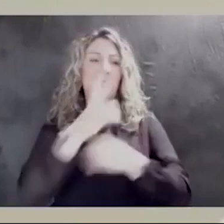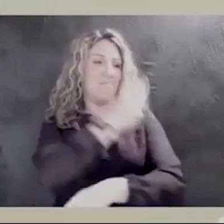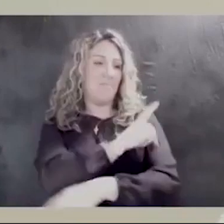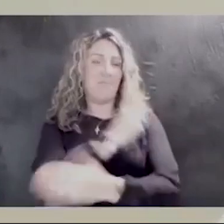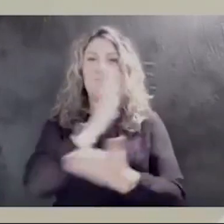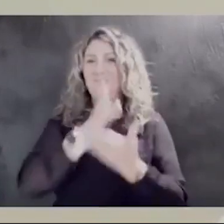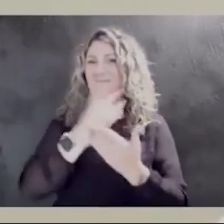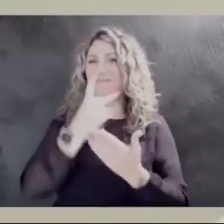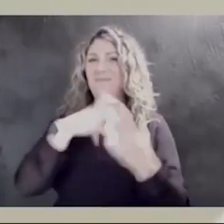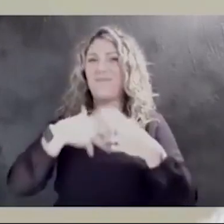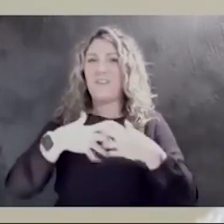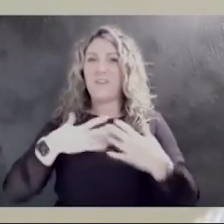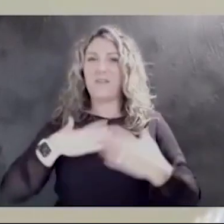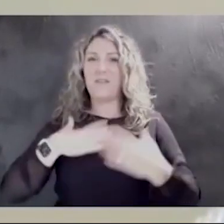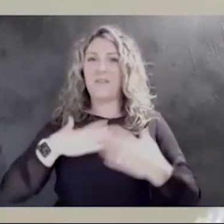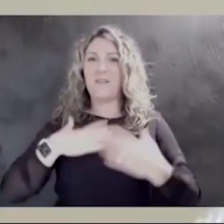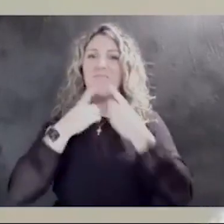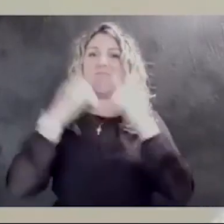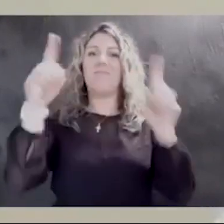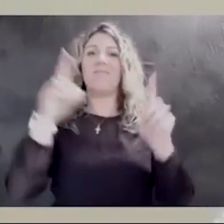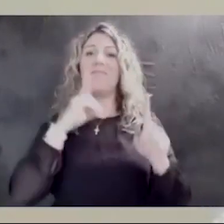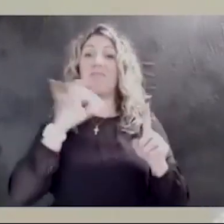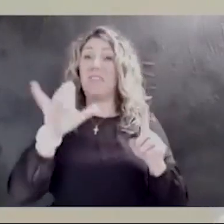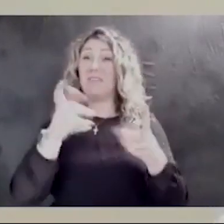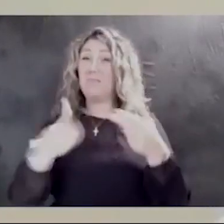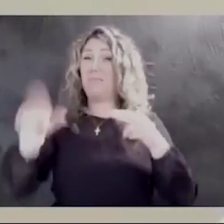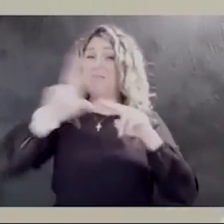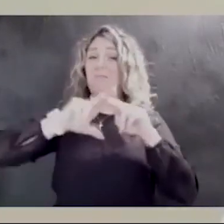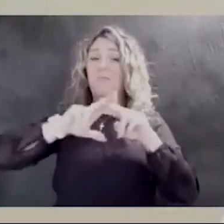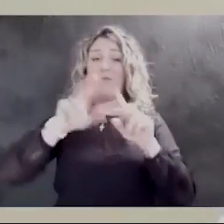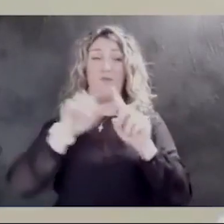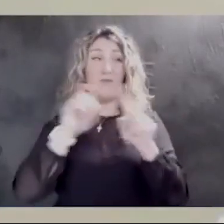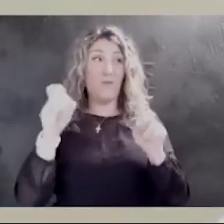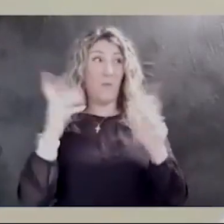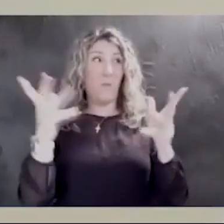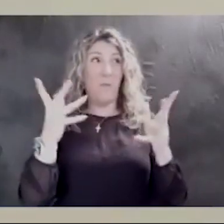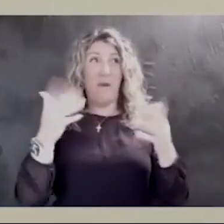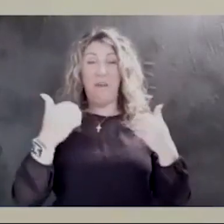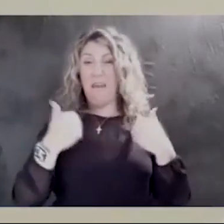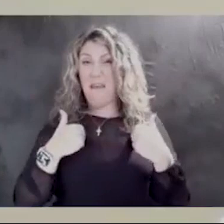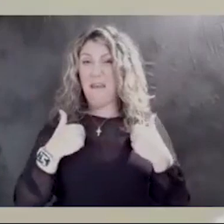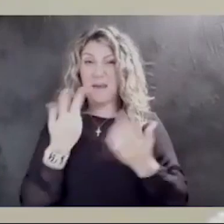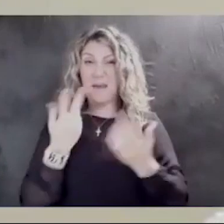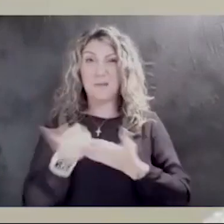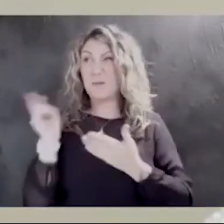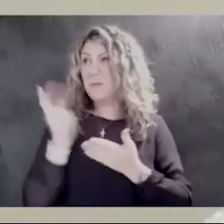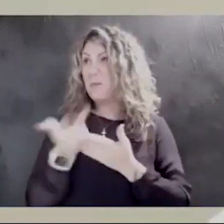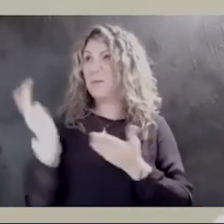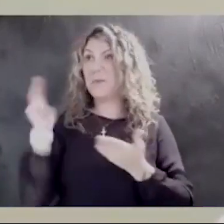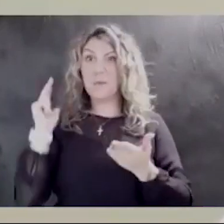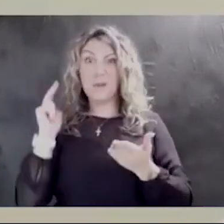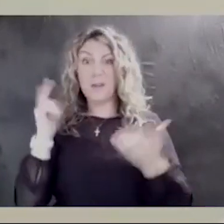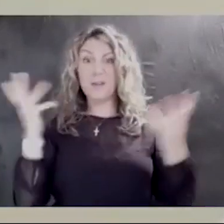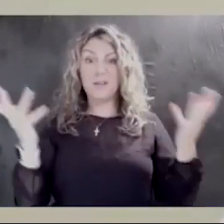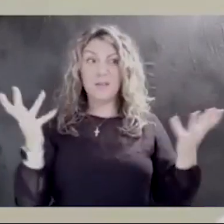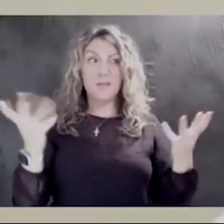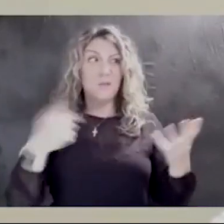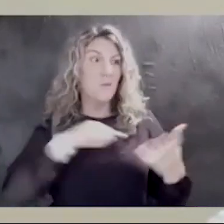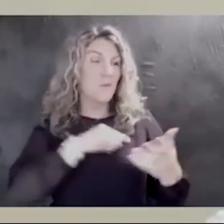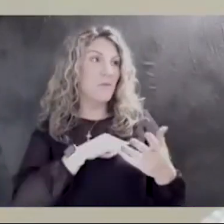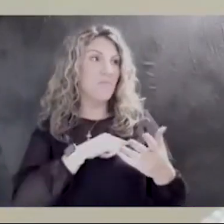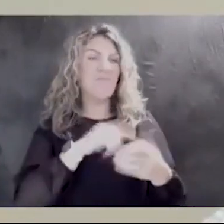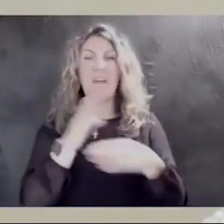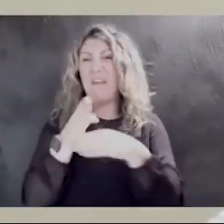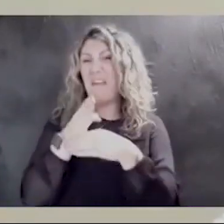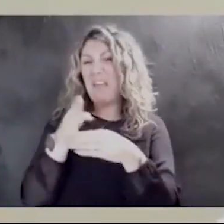So that's a pretty big increase from what we've been having. 2 weeks, 3 weeks ago, we were